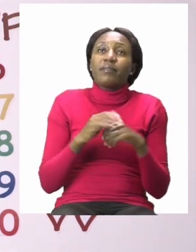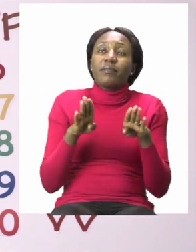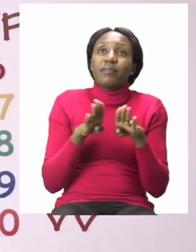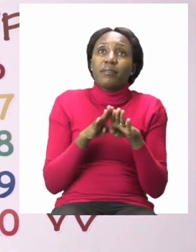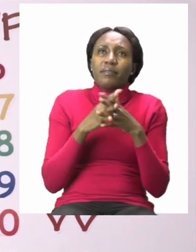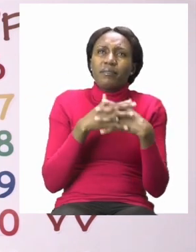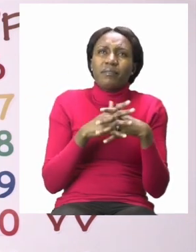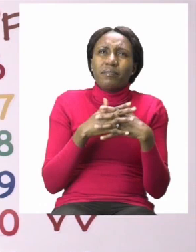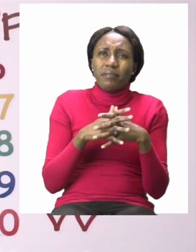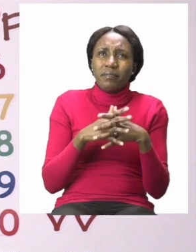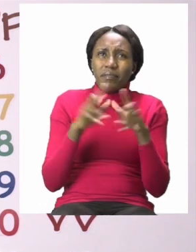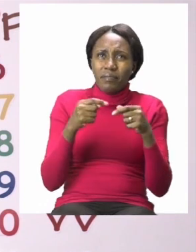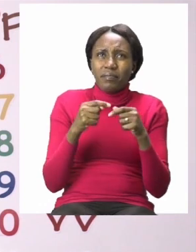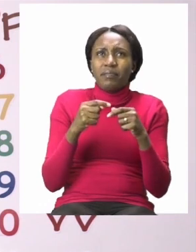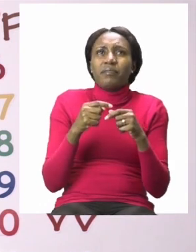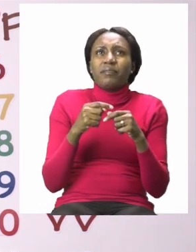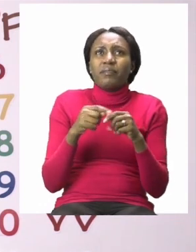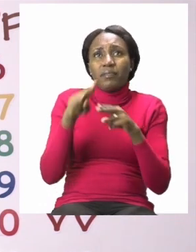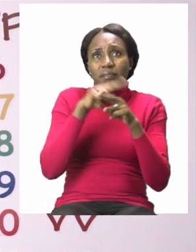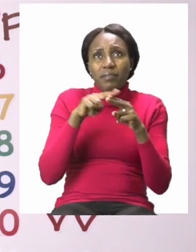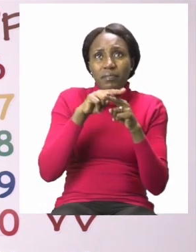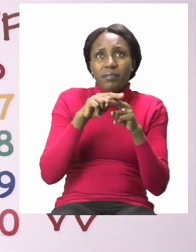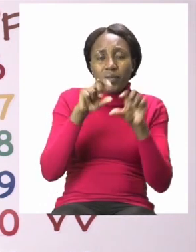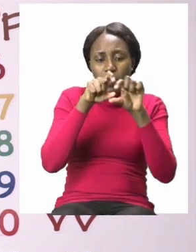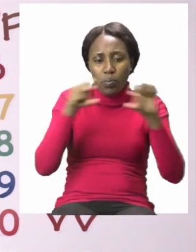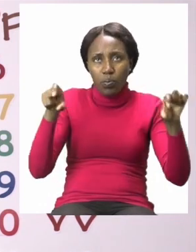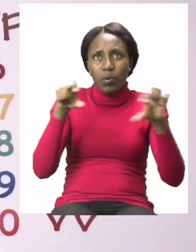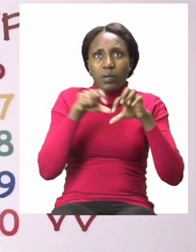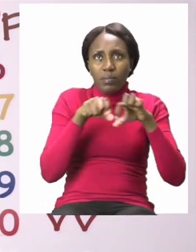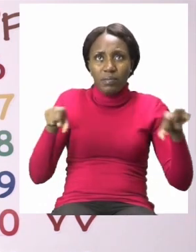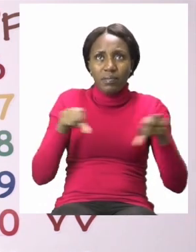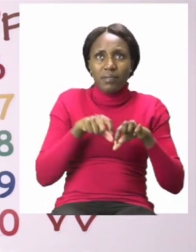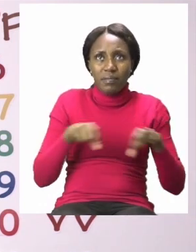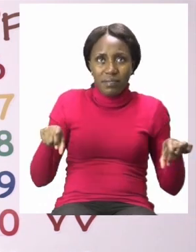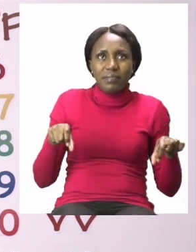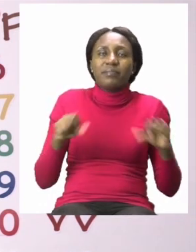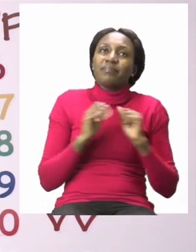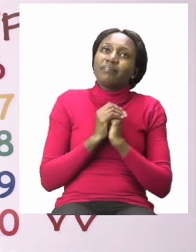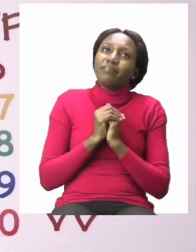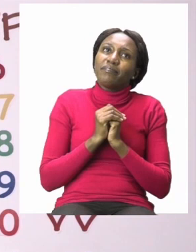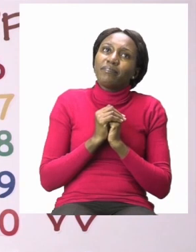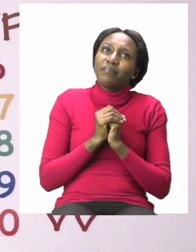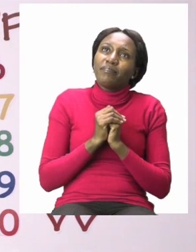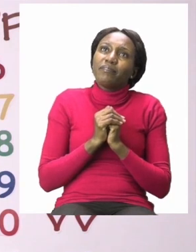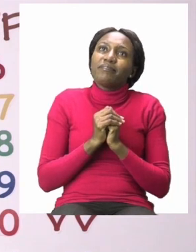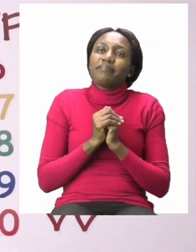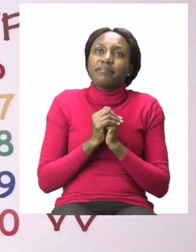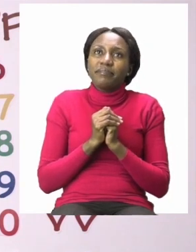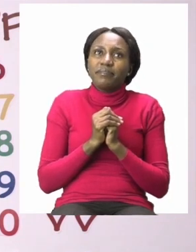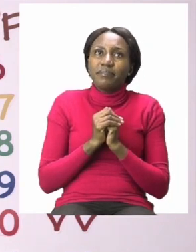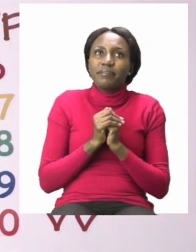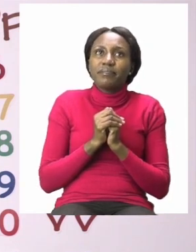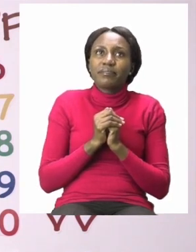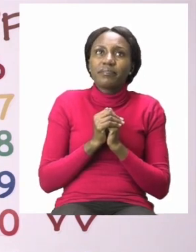then after that, they also use sticks. So a hut can be found in hot places.